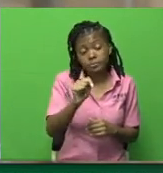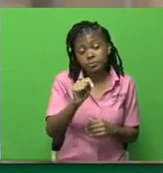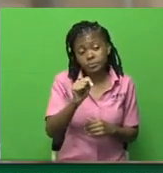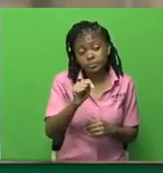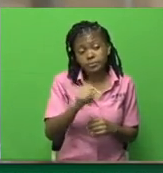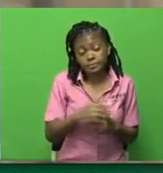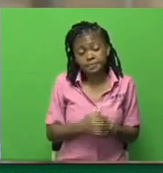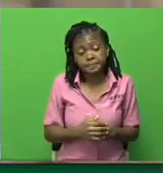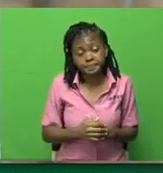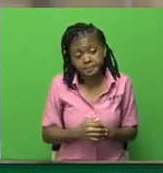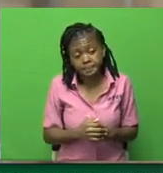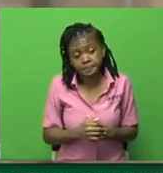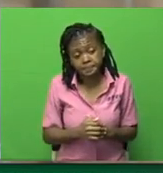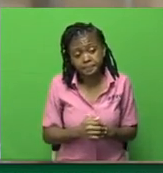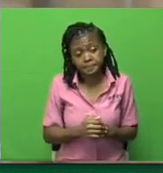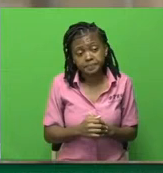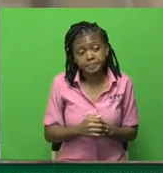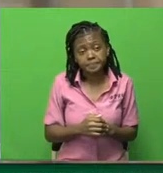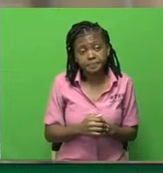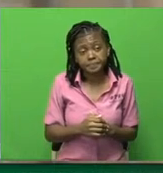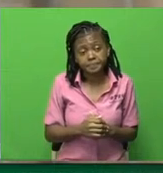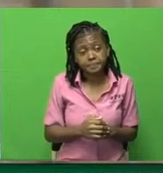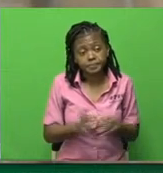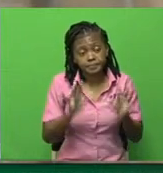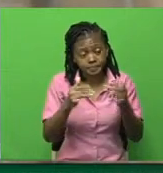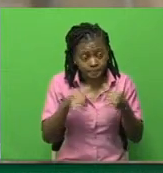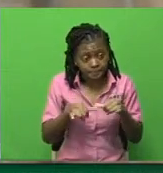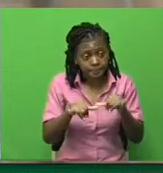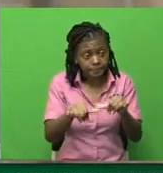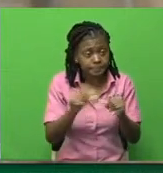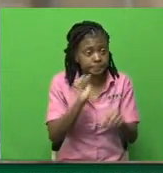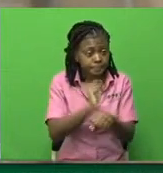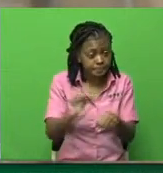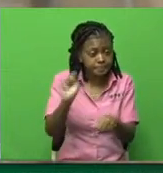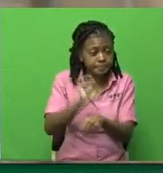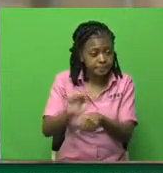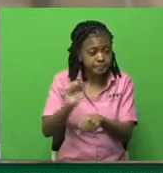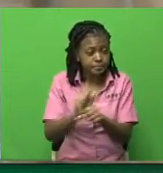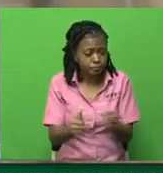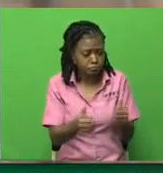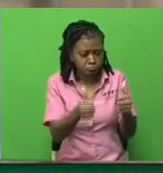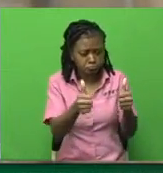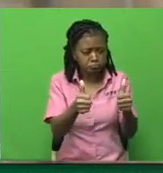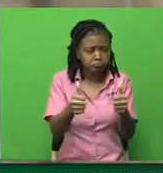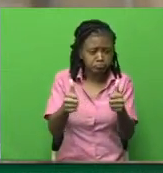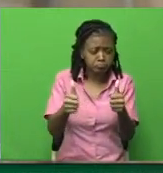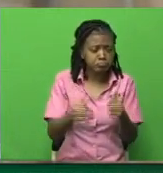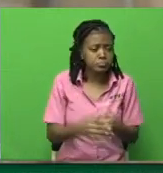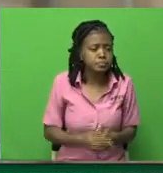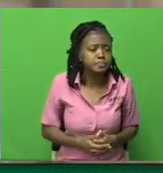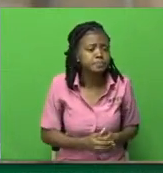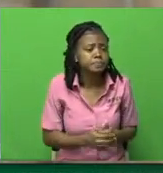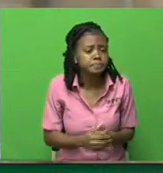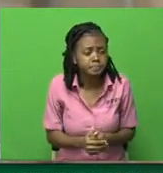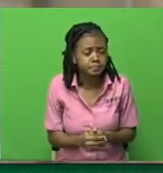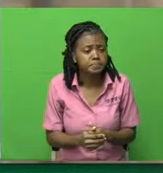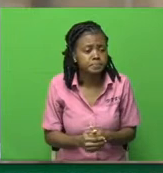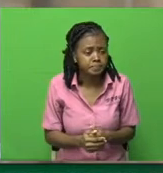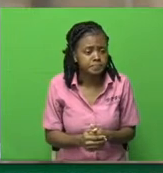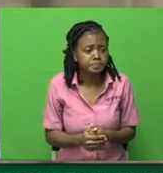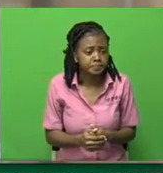Deputy speaker tsct is continuing to do great work it has crossed a very very difficult